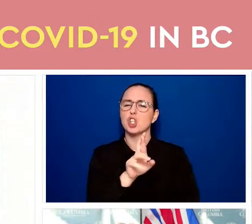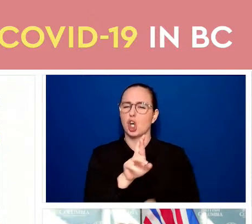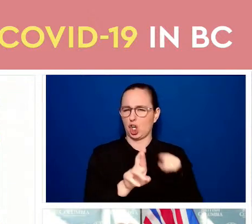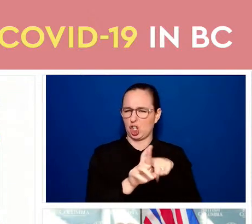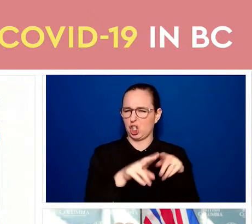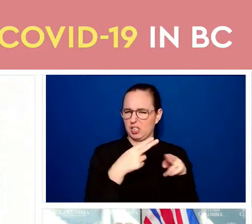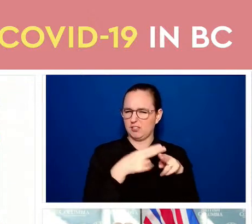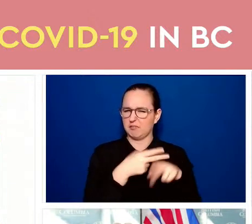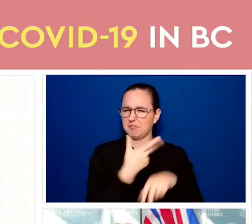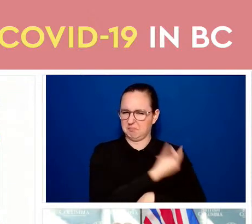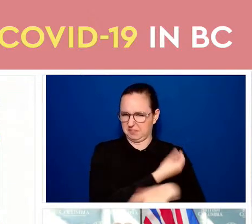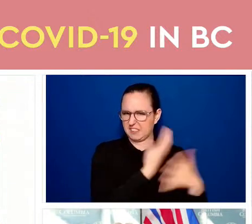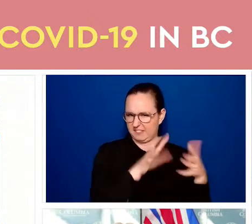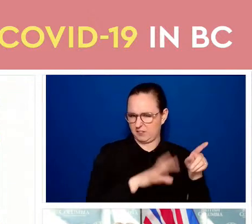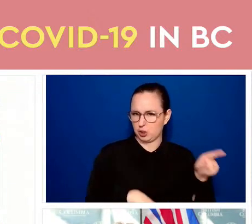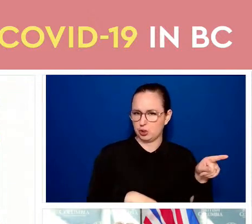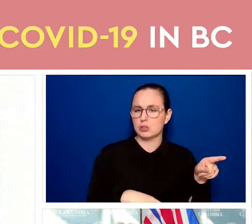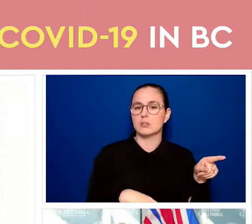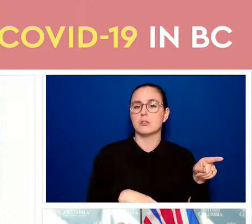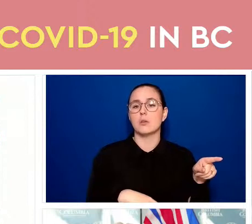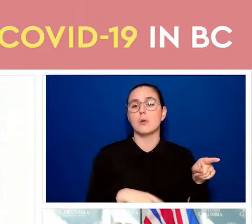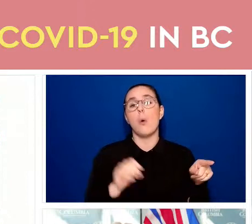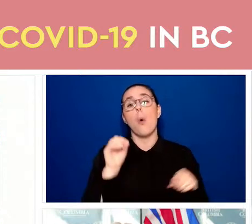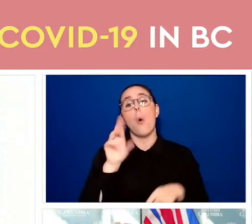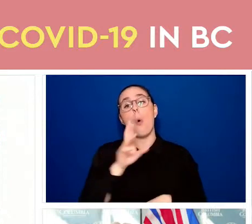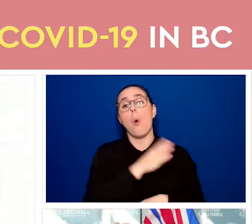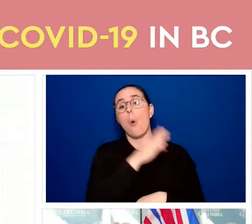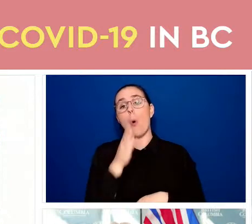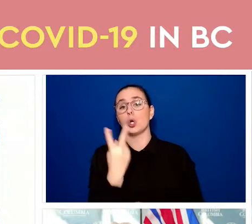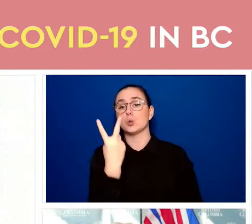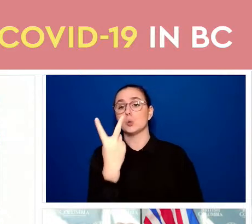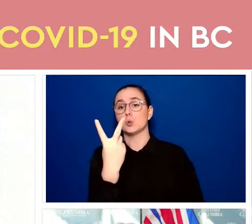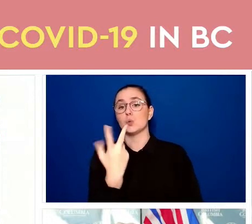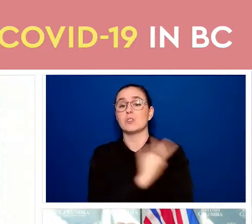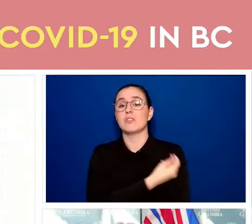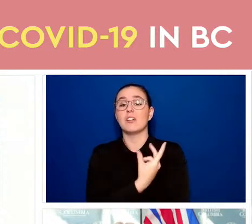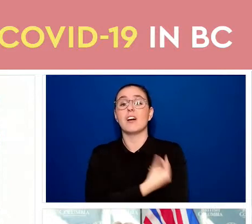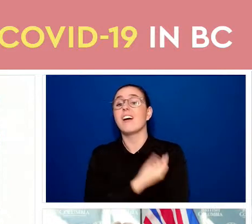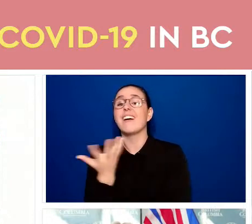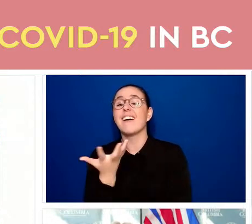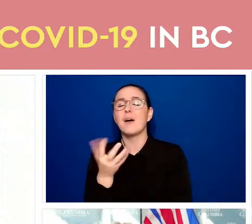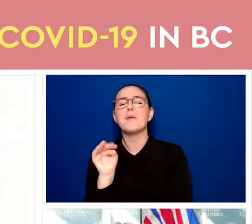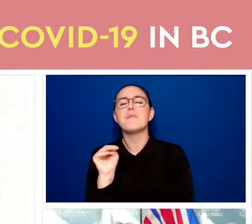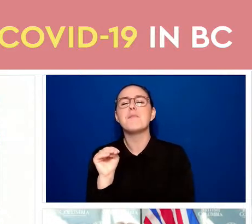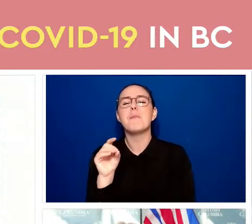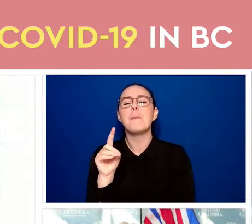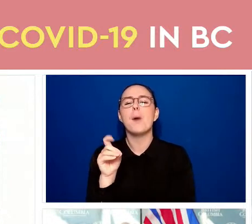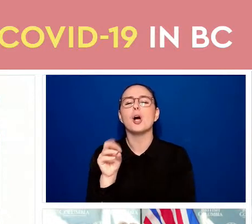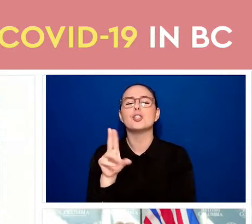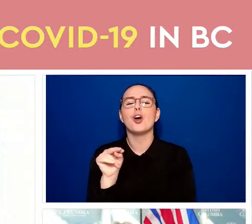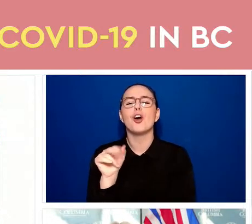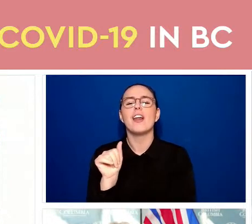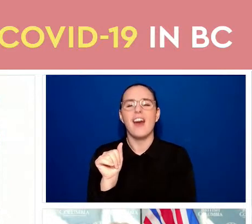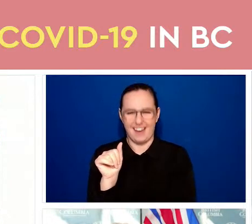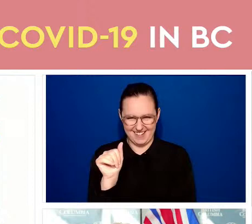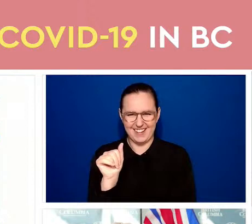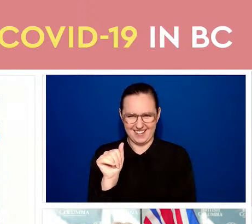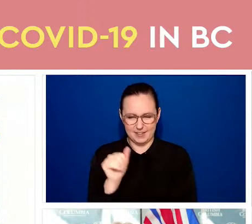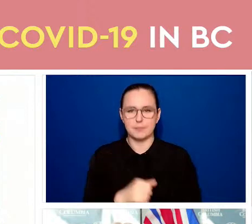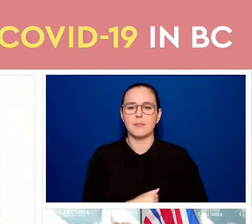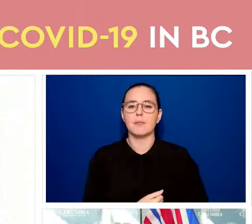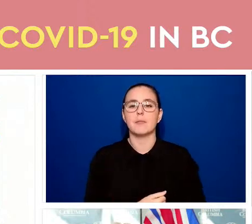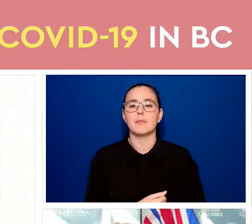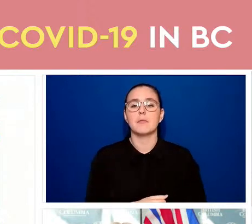2 doses of Moderna was second. There are some people who received AstraZeneca